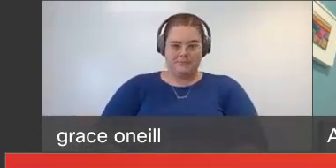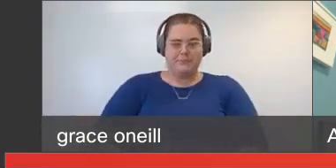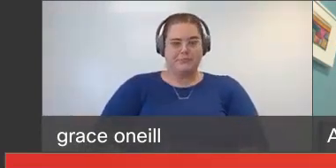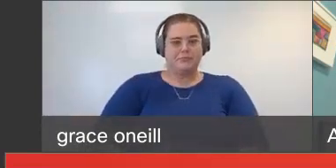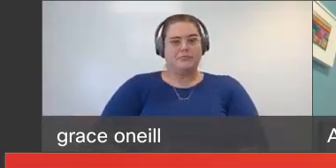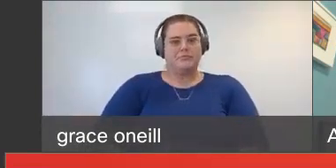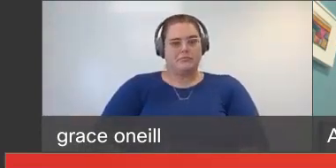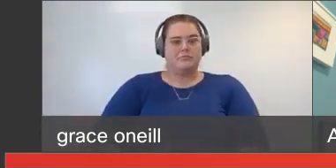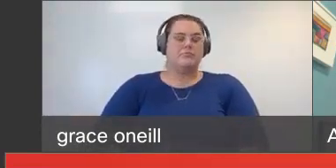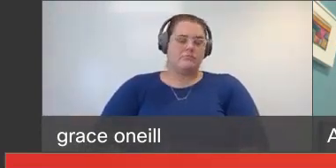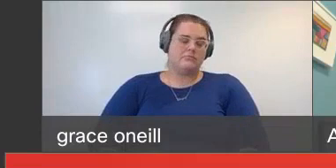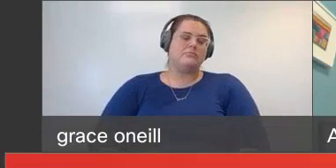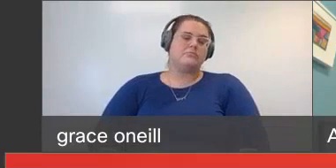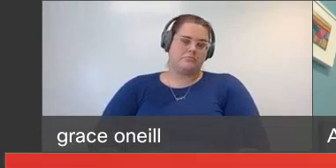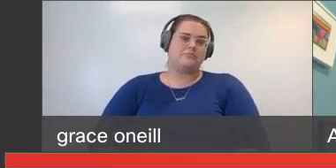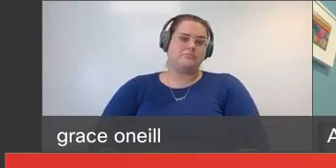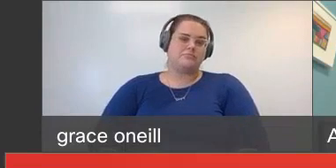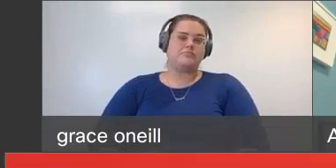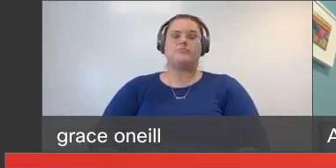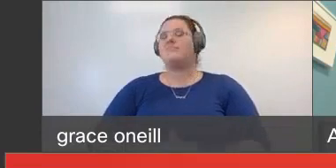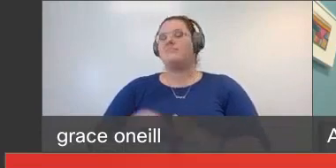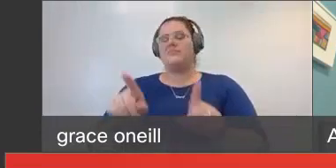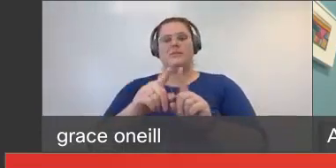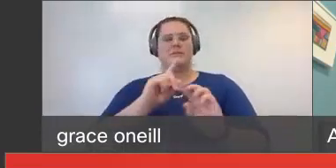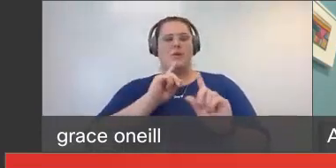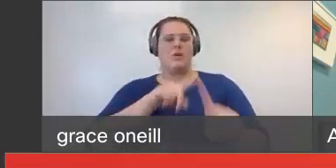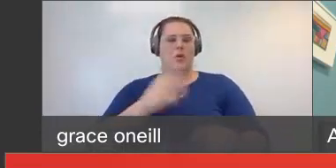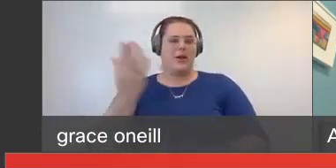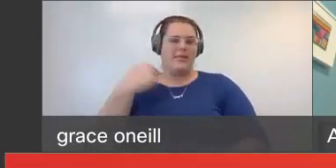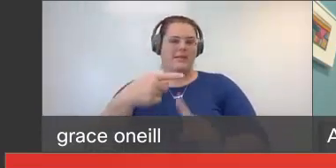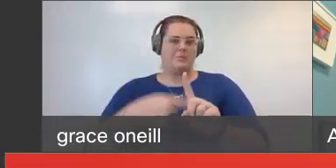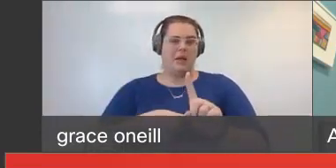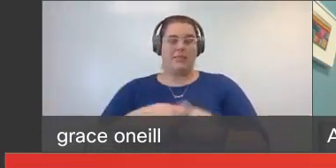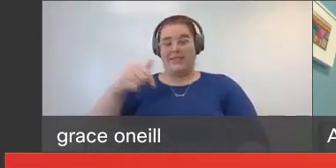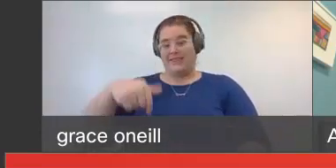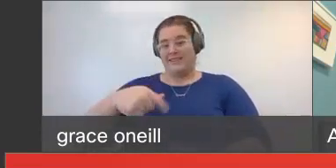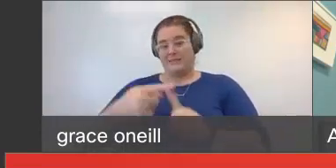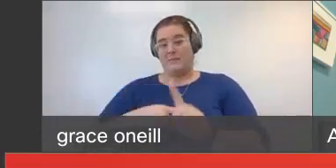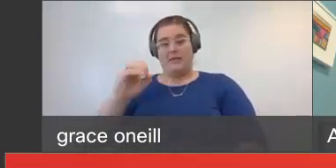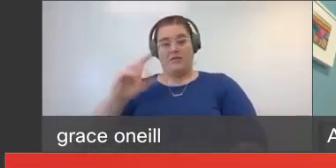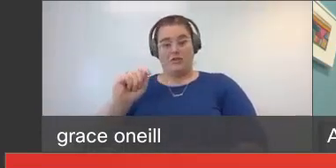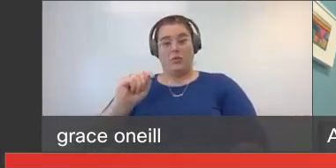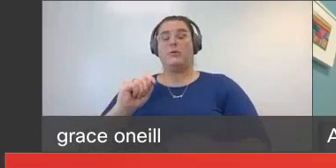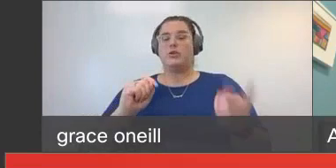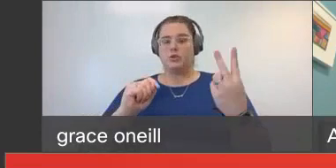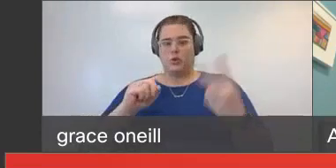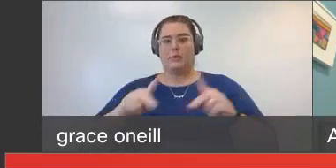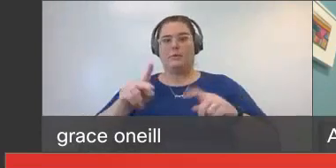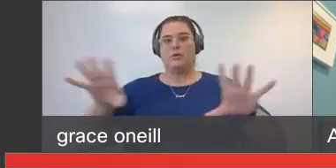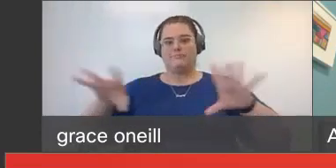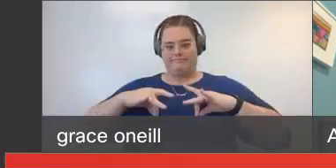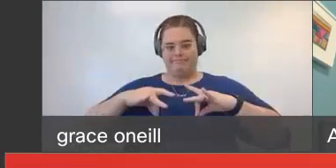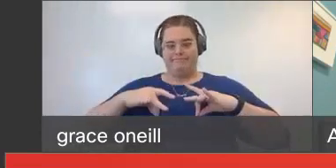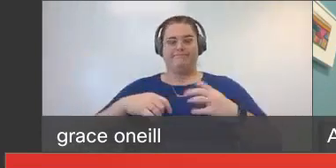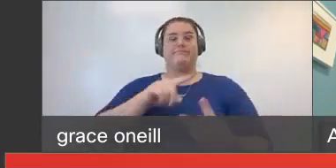And as I reported last month, in the month of October so far, we have had 2 people who've contracted COVID, 1 in a supported